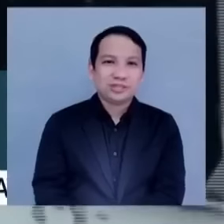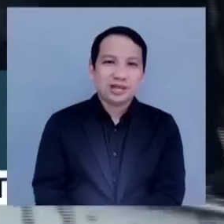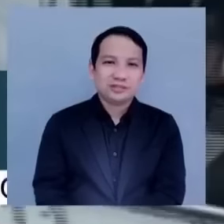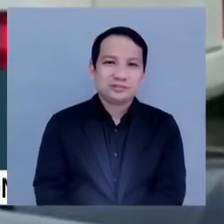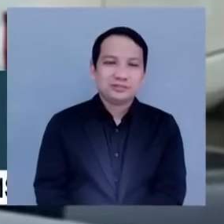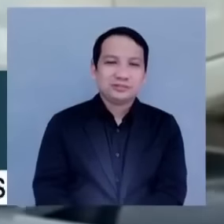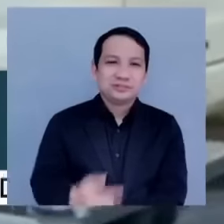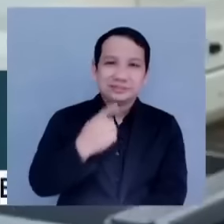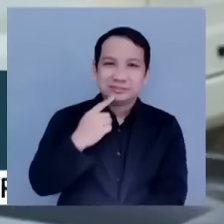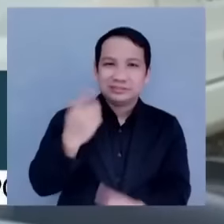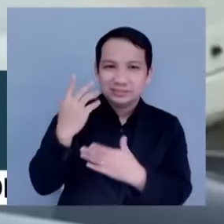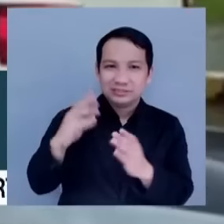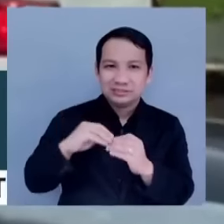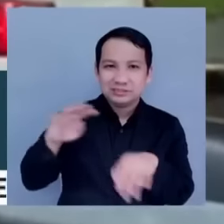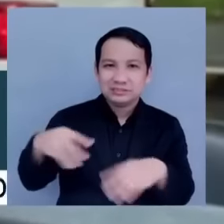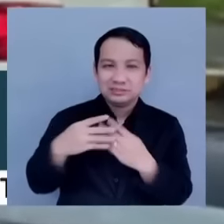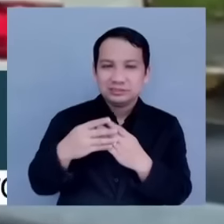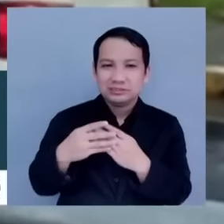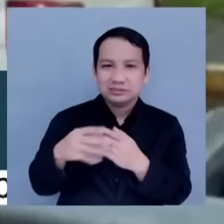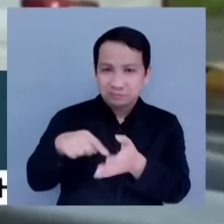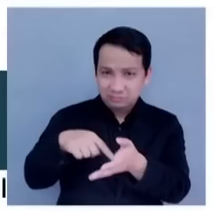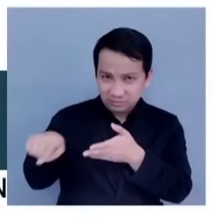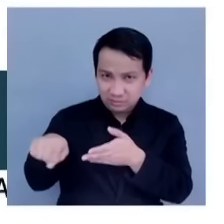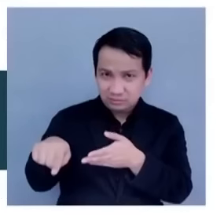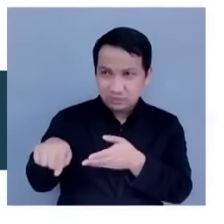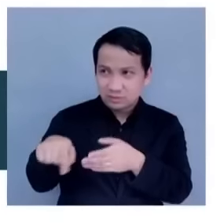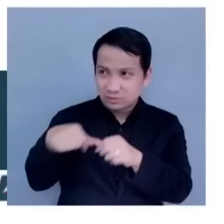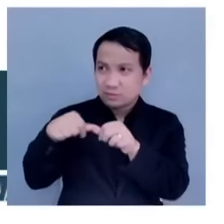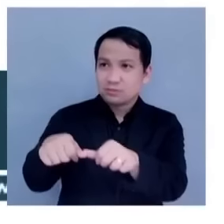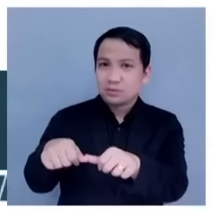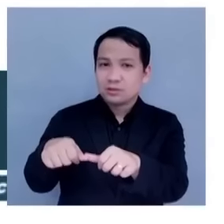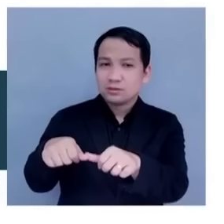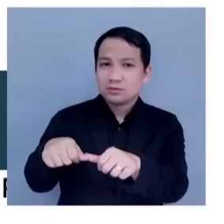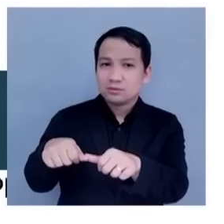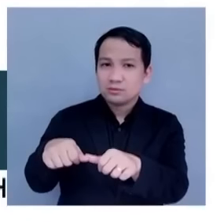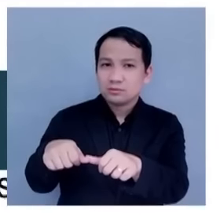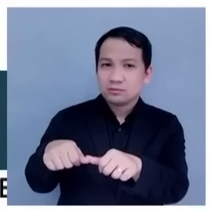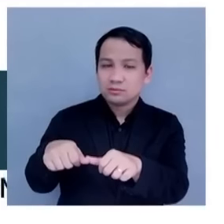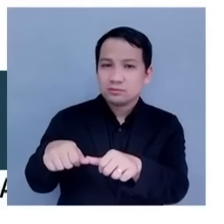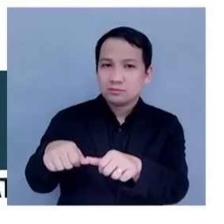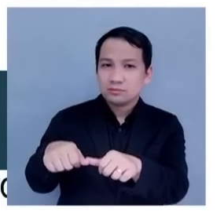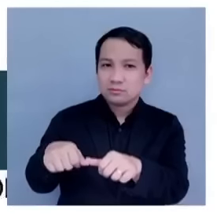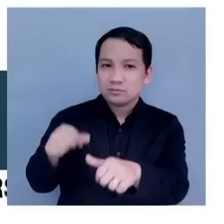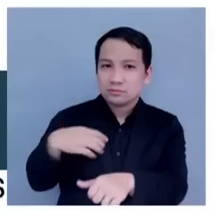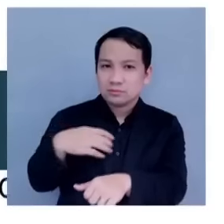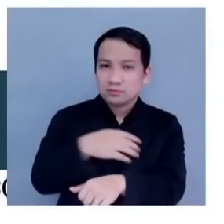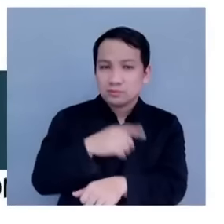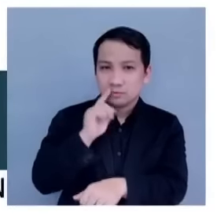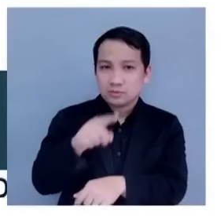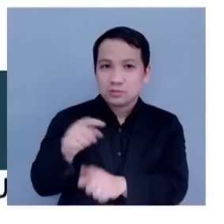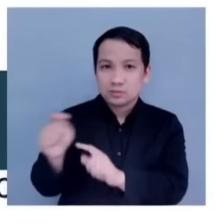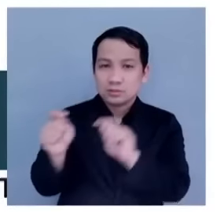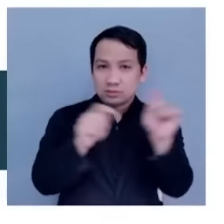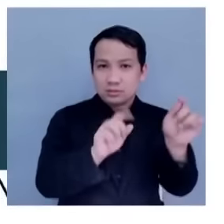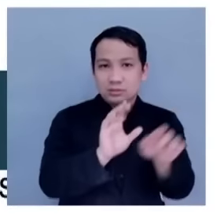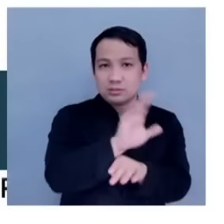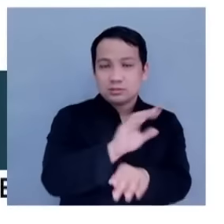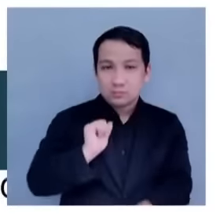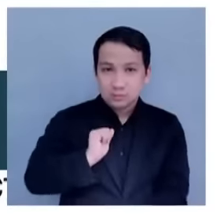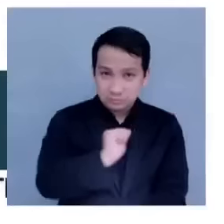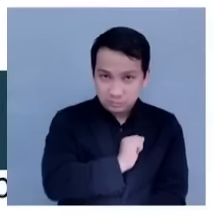bail, they will still adhere to the earlier commitment that she be detained at the Senate. Is